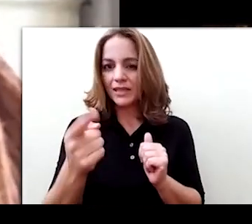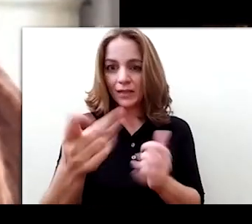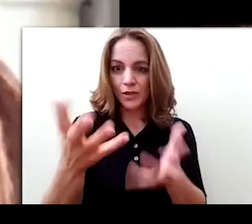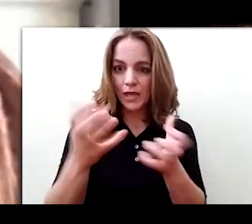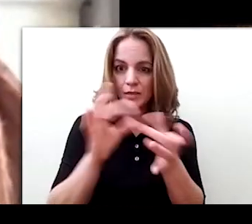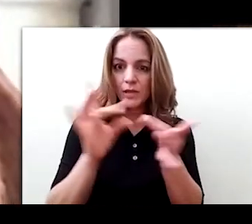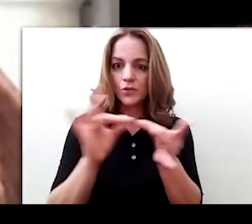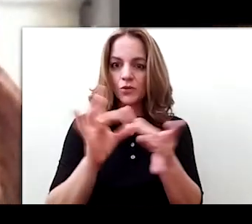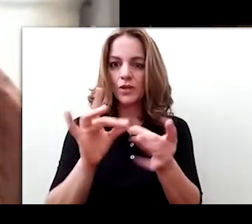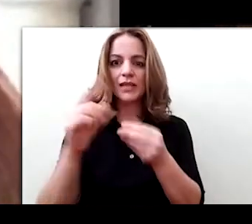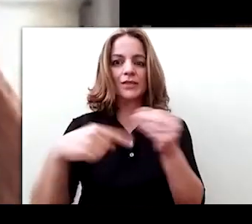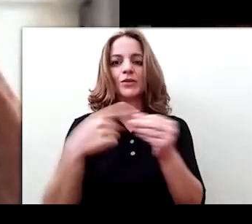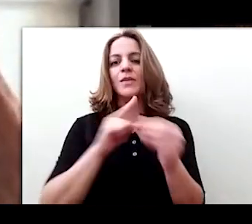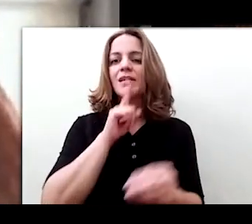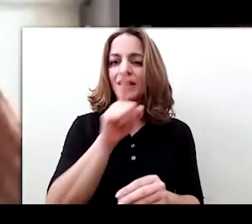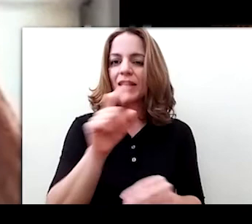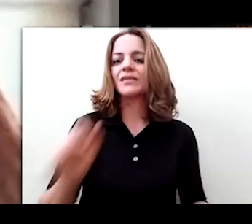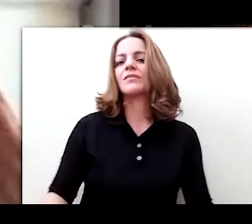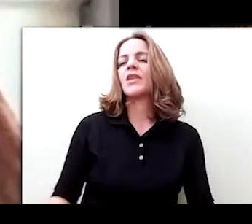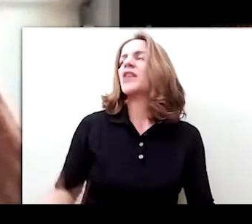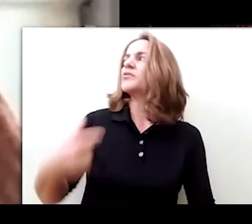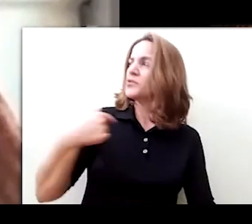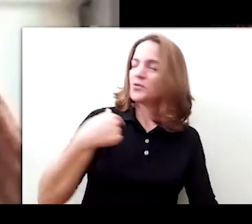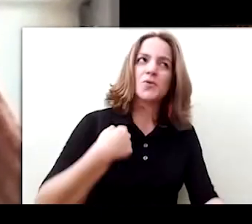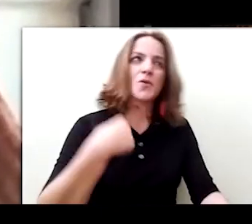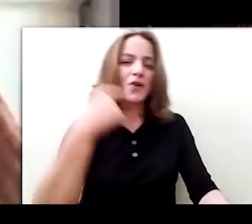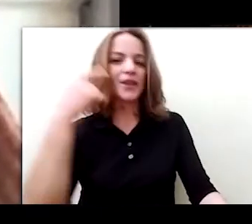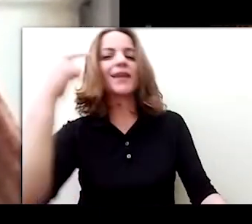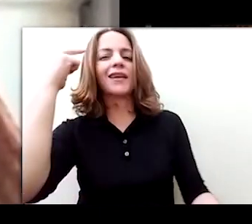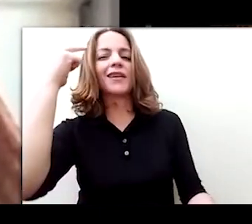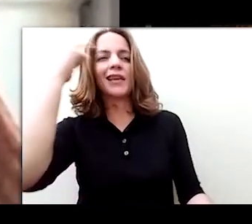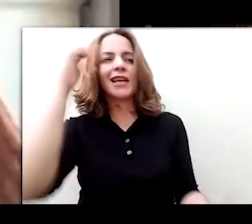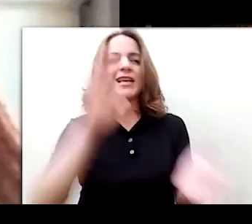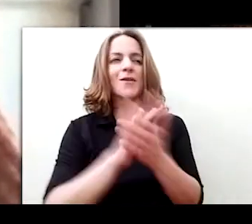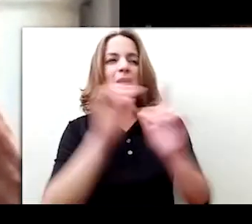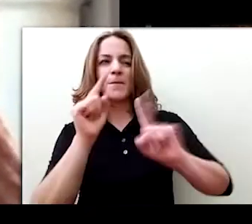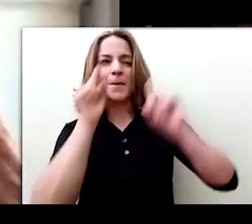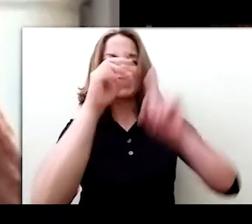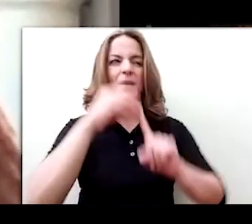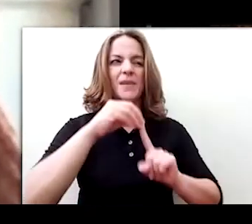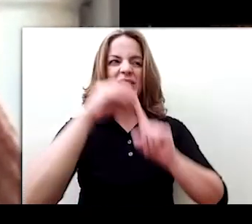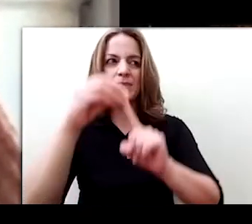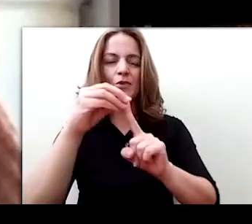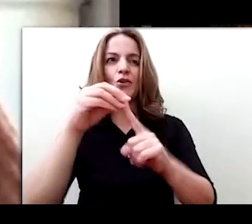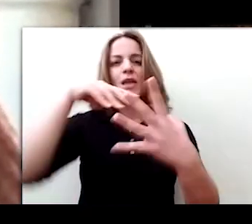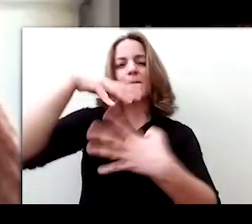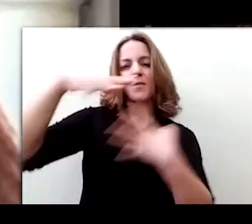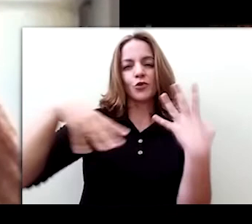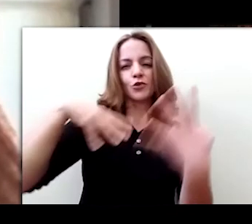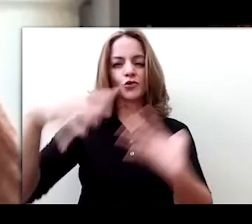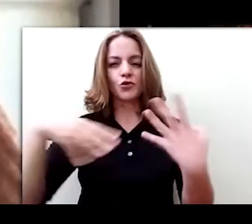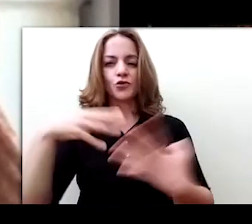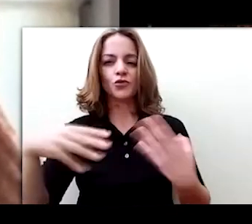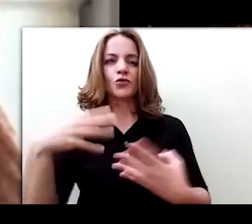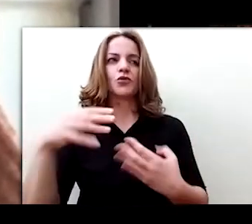This is definitely one of my primary reasons for getting into it and hoping to show more about it. We